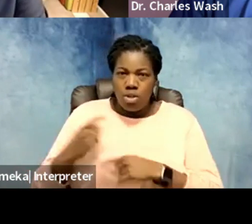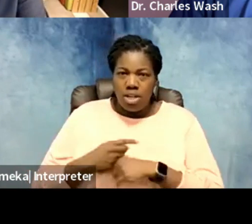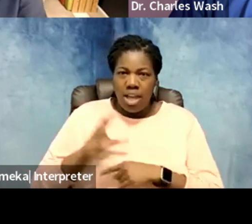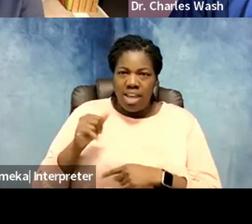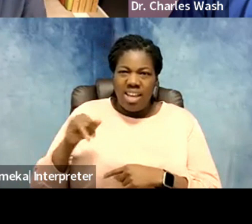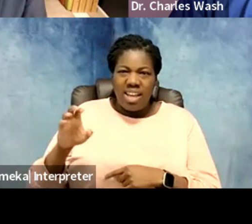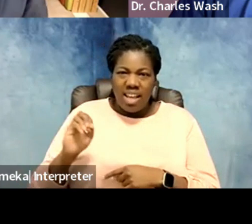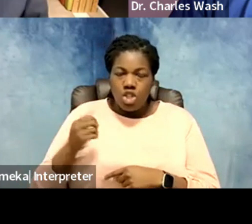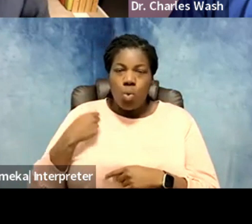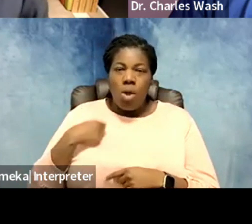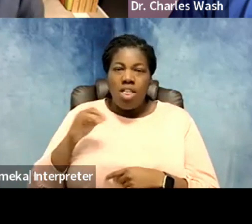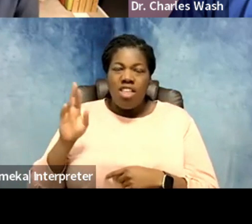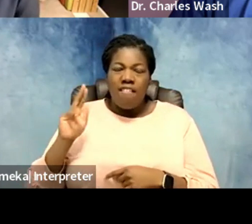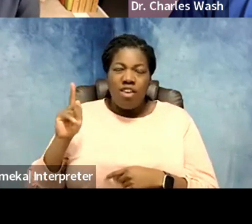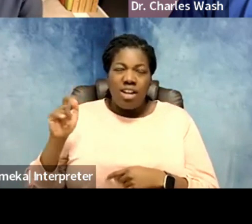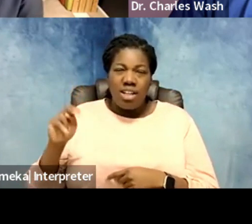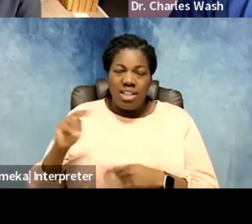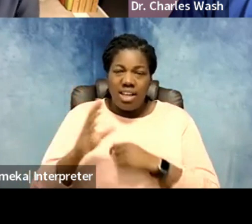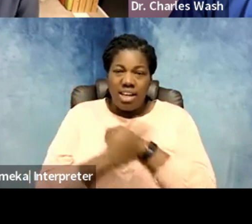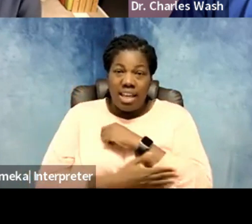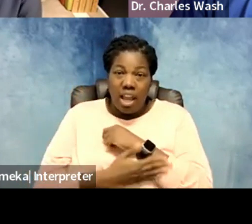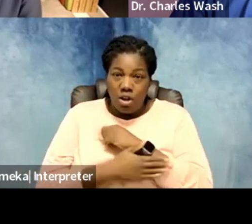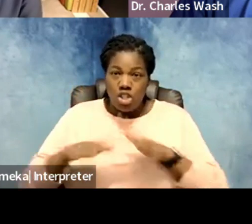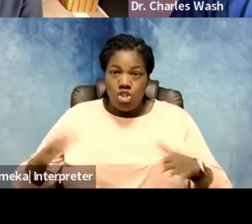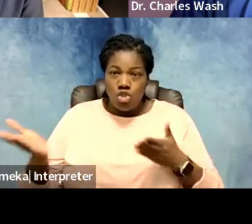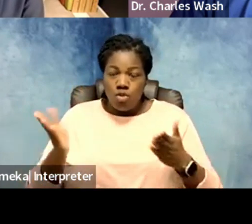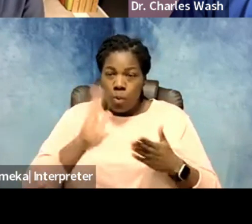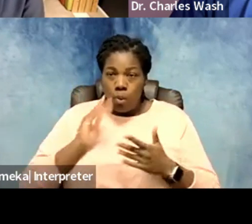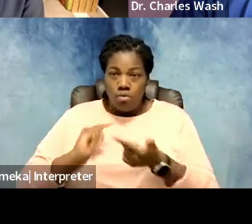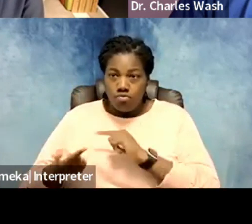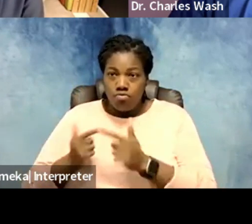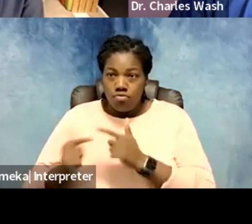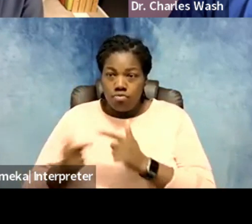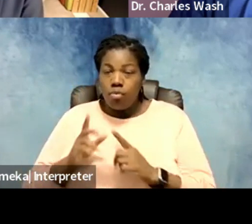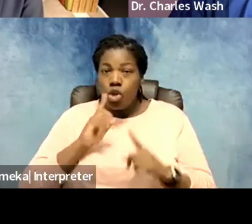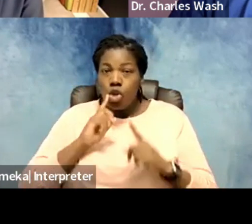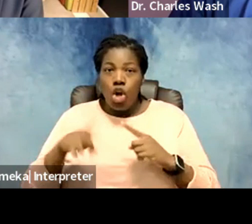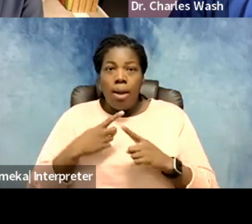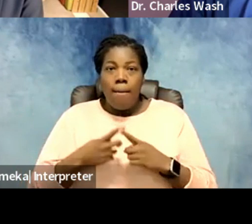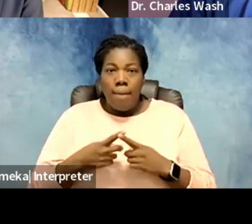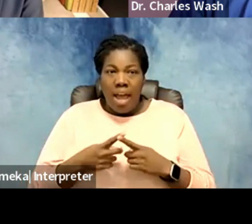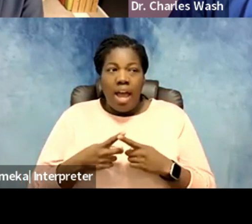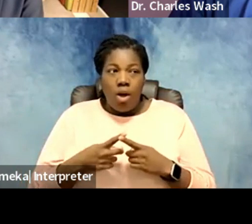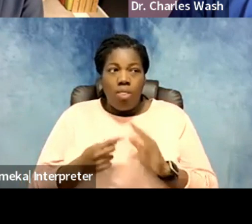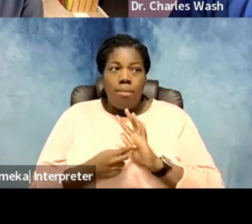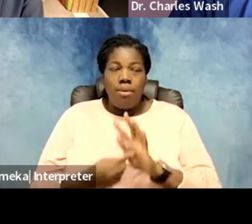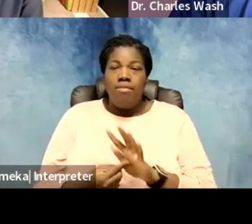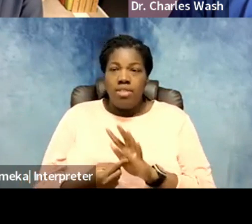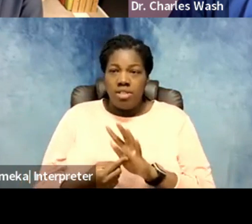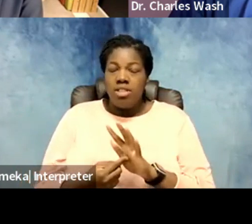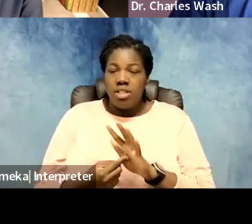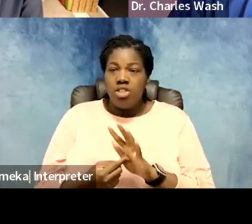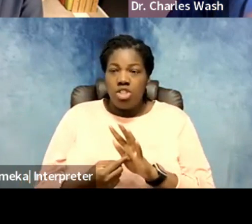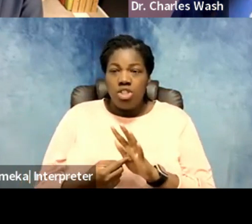County Children's Services. And we're going to have a bit of a dialogue back and forth and talk a little bit about the manifestation